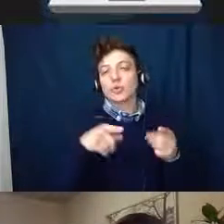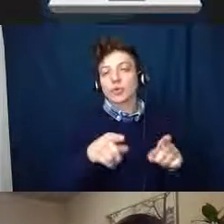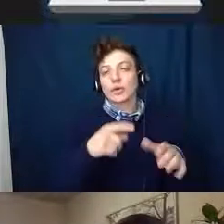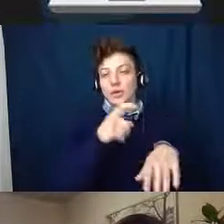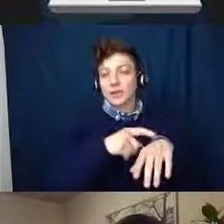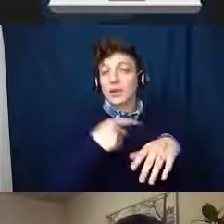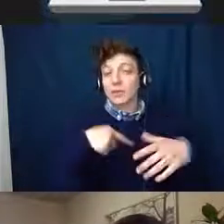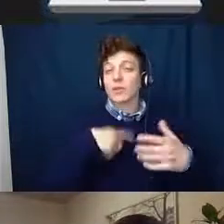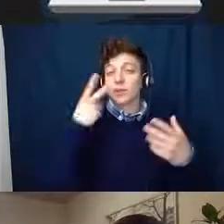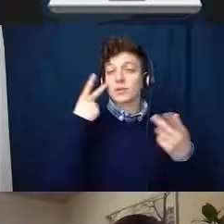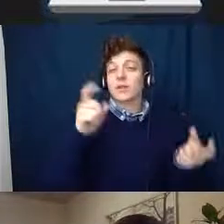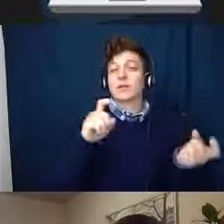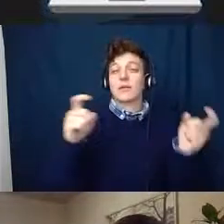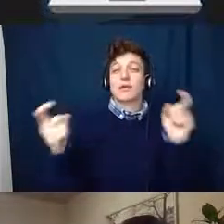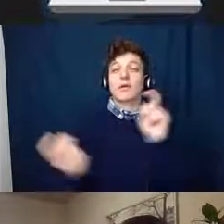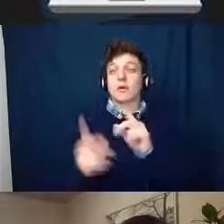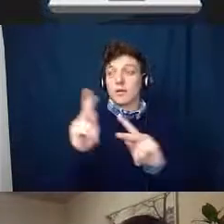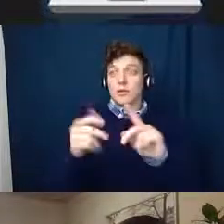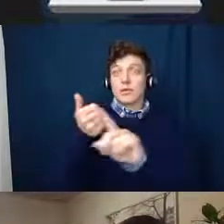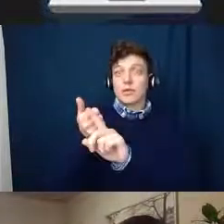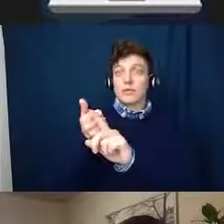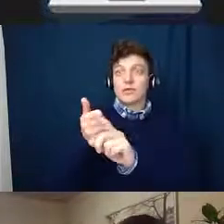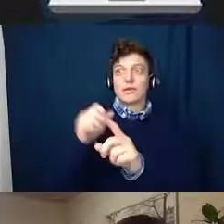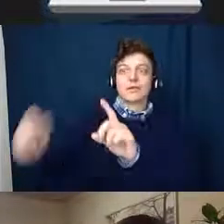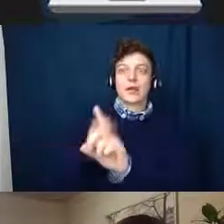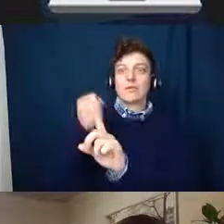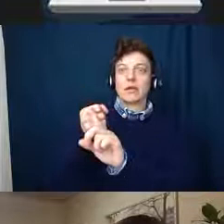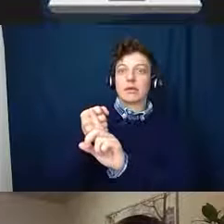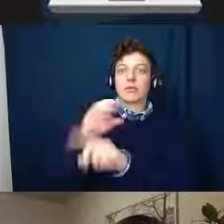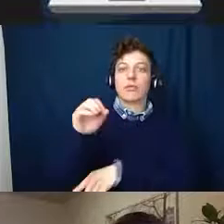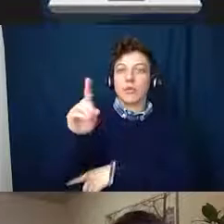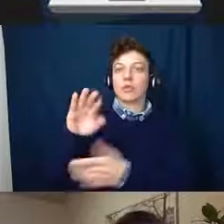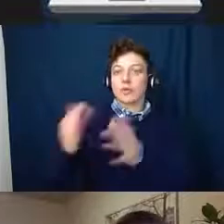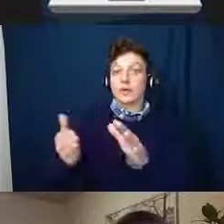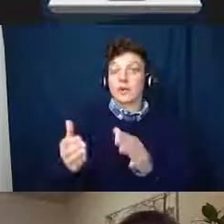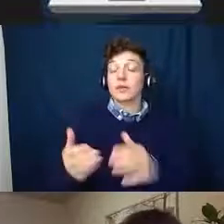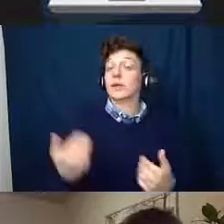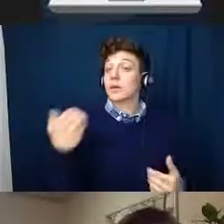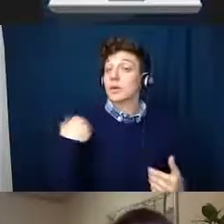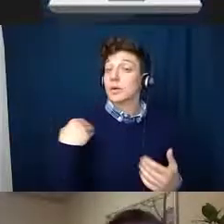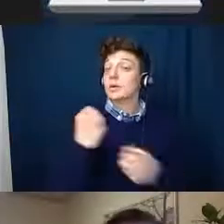affected by overdose, and particularly in recent years, again, kind of